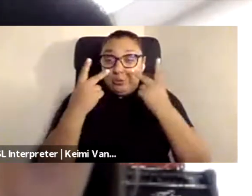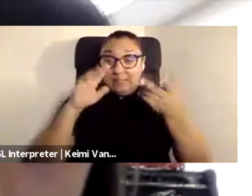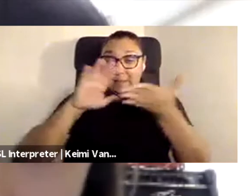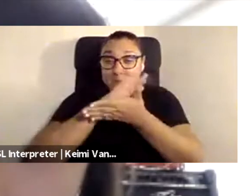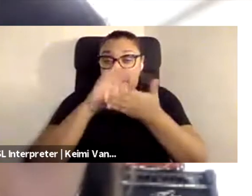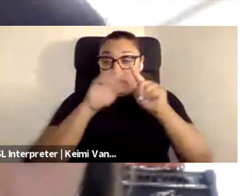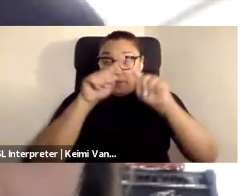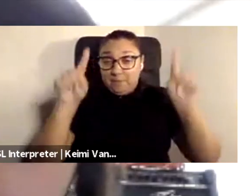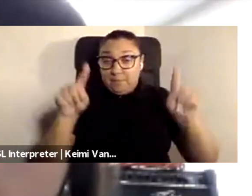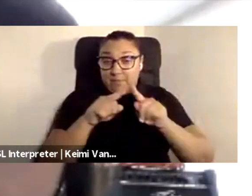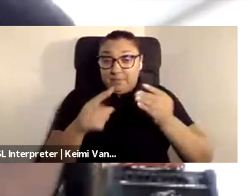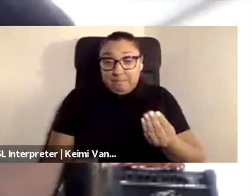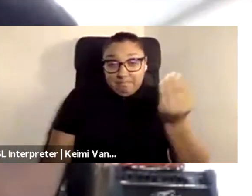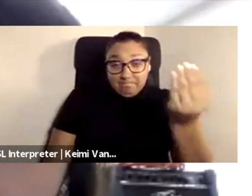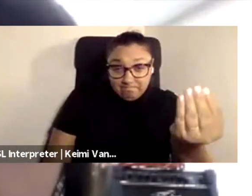now,